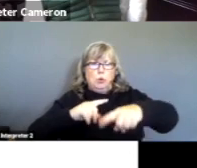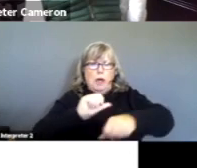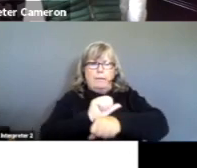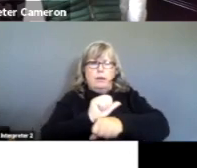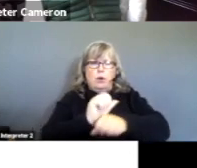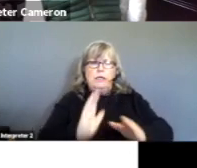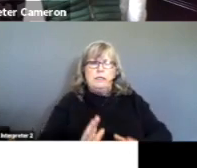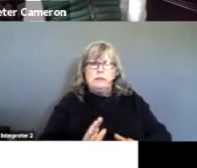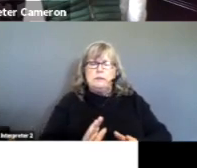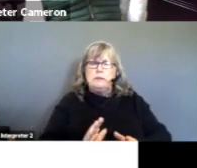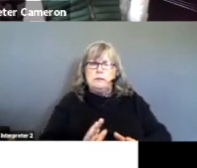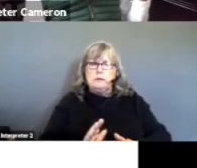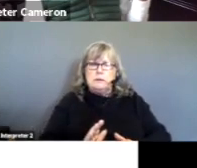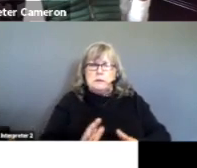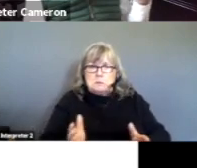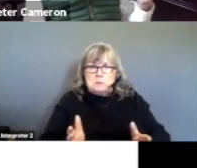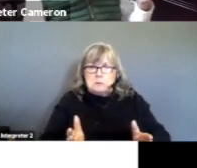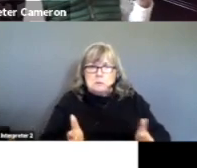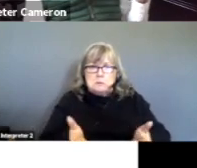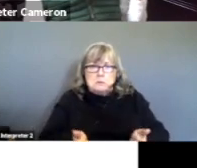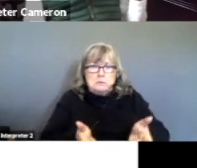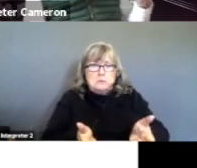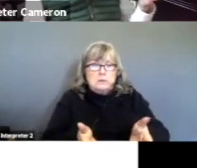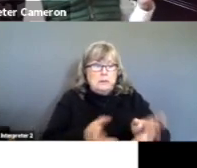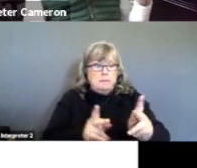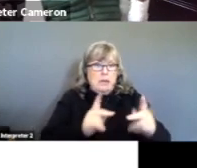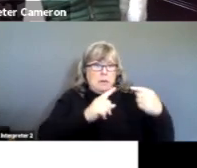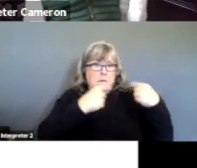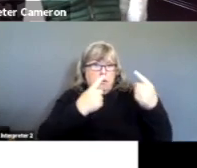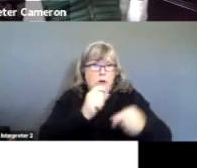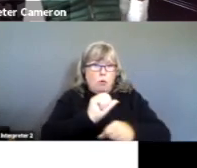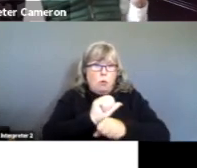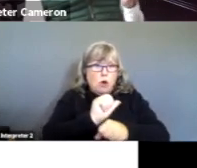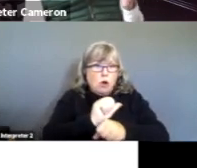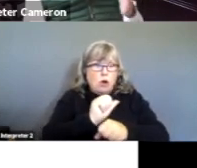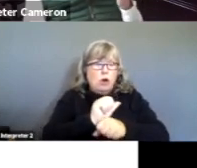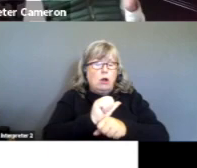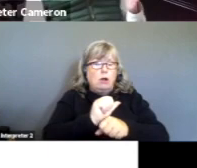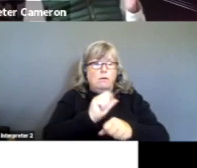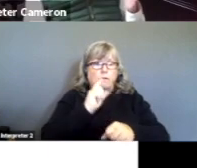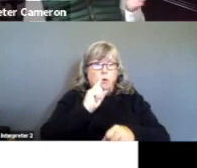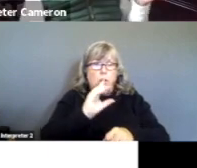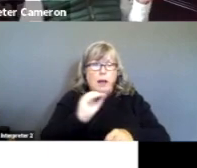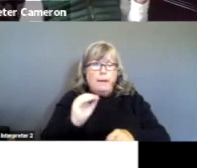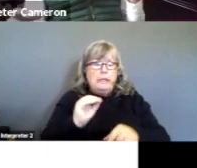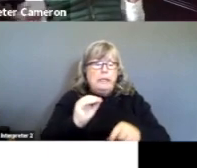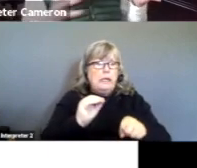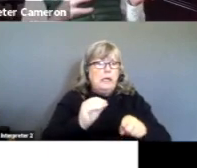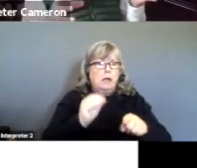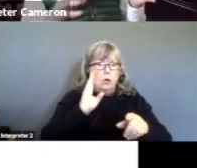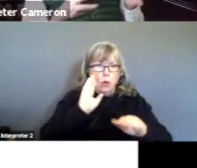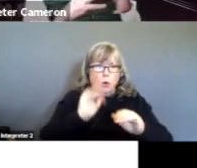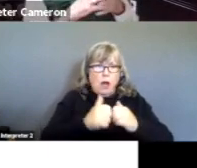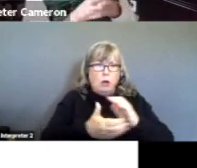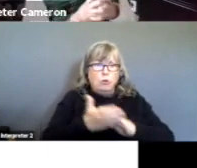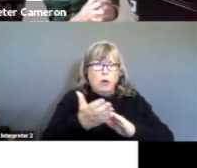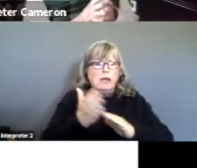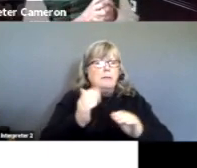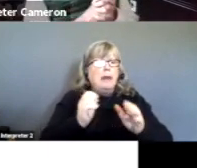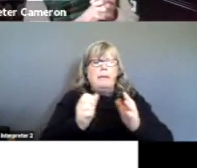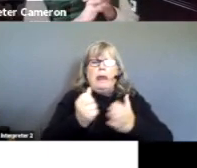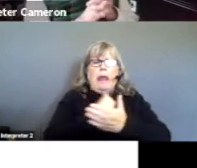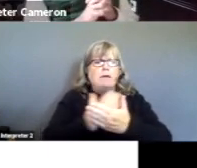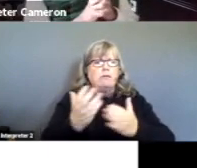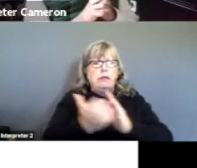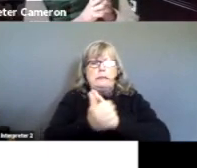employees who have worked there know how to run it. They might not have all the skills. They can bring in some other